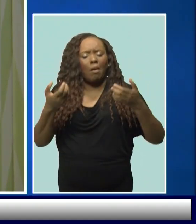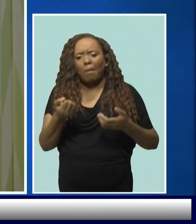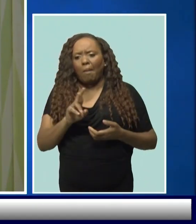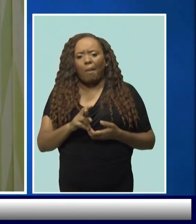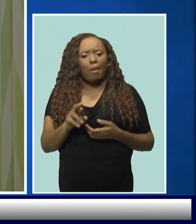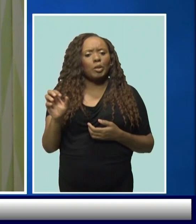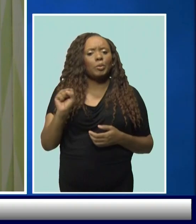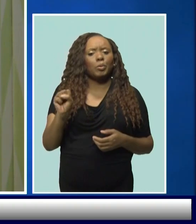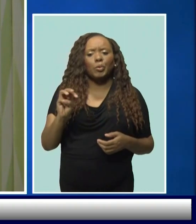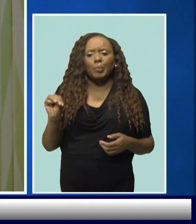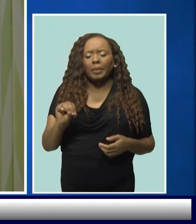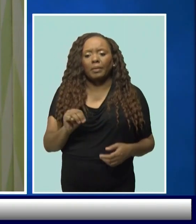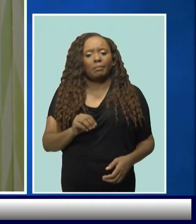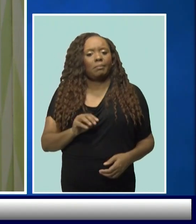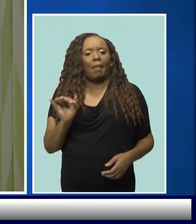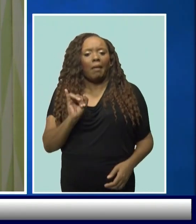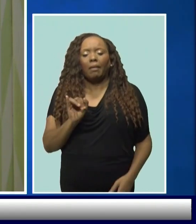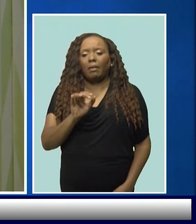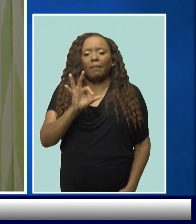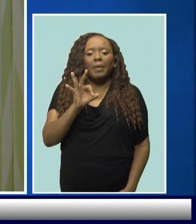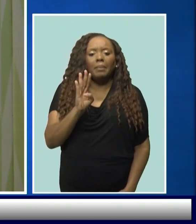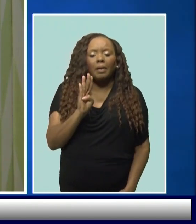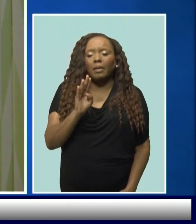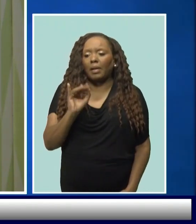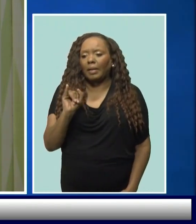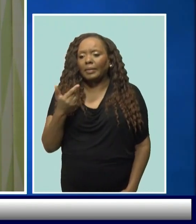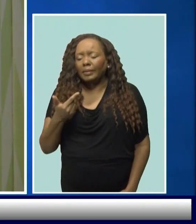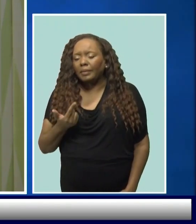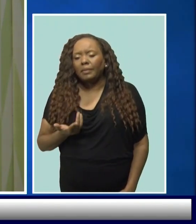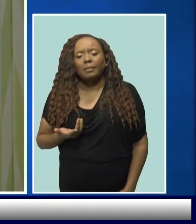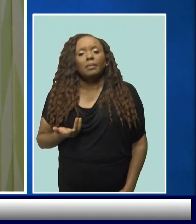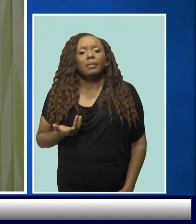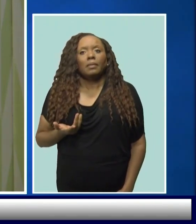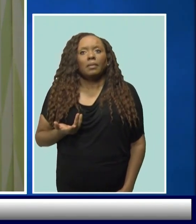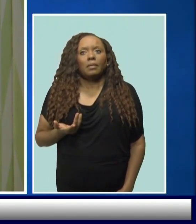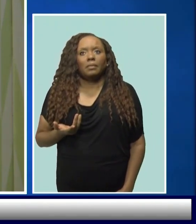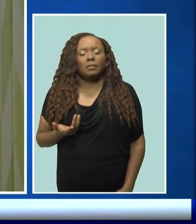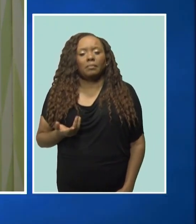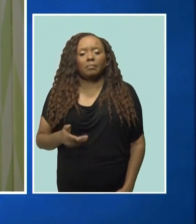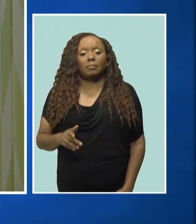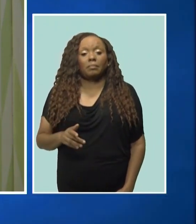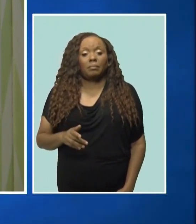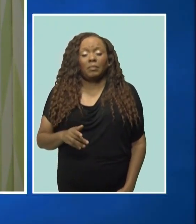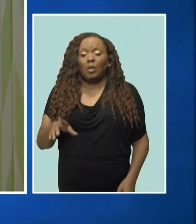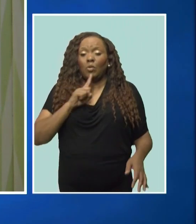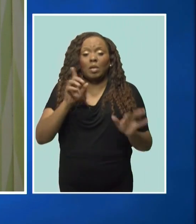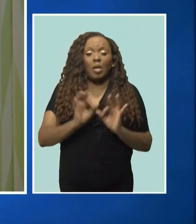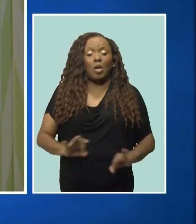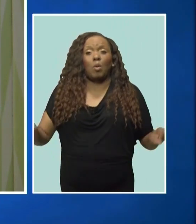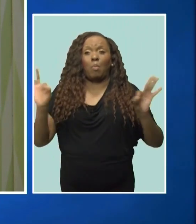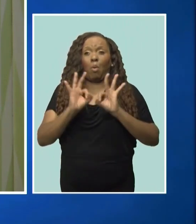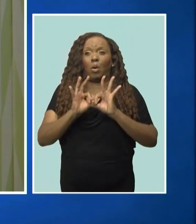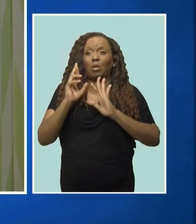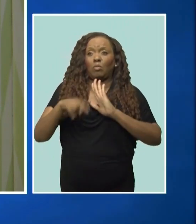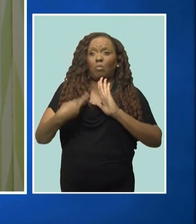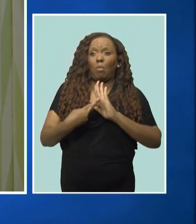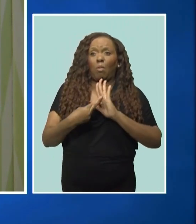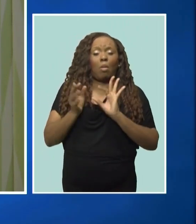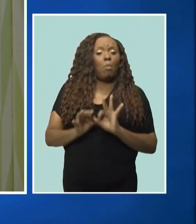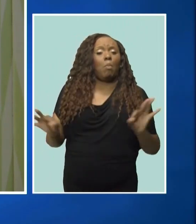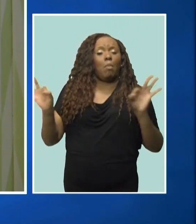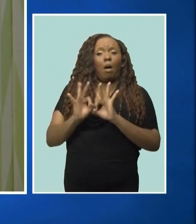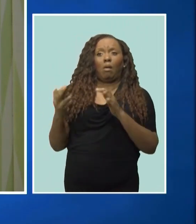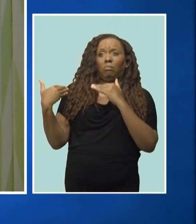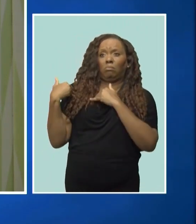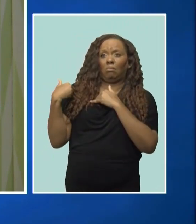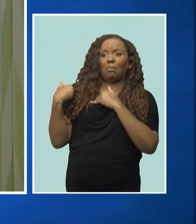mode of engagement and dissemination is, there is a pivotal role because the media is